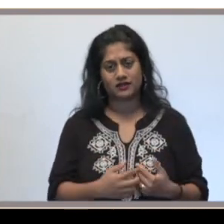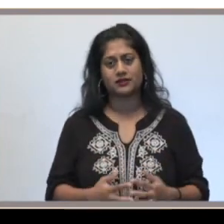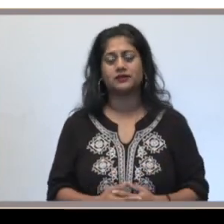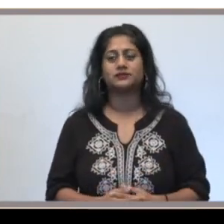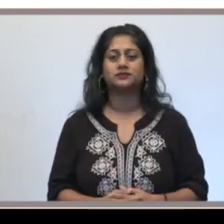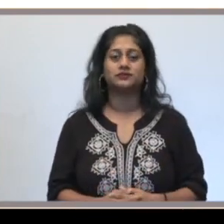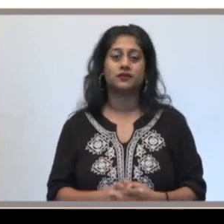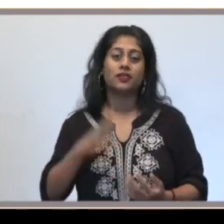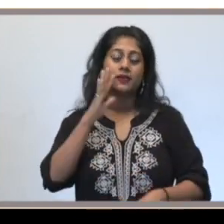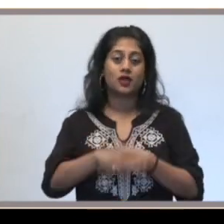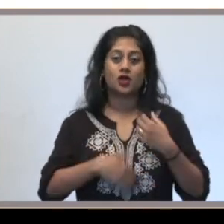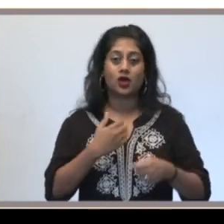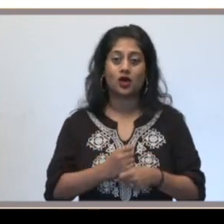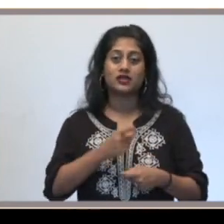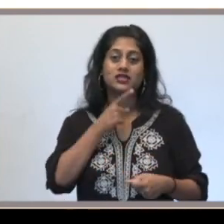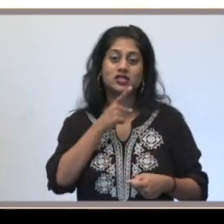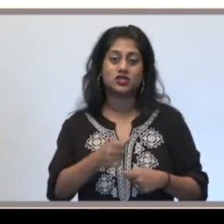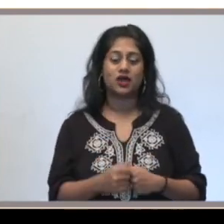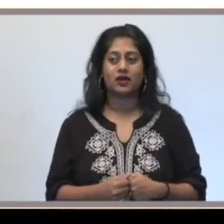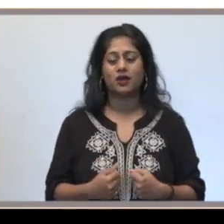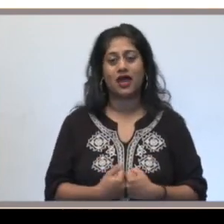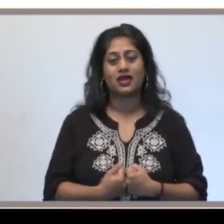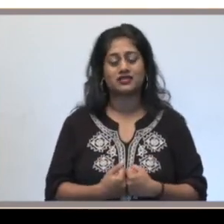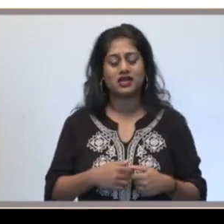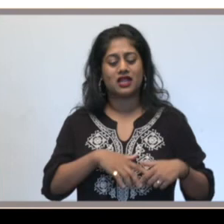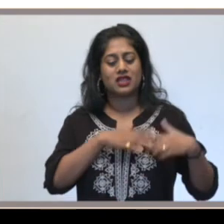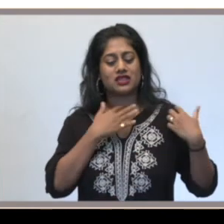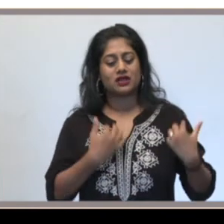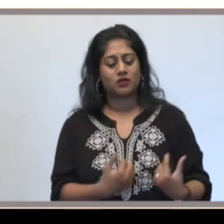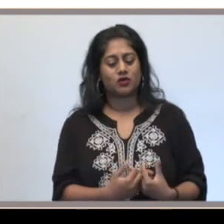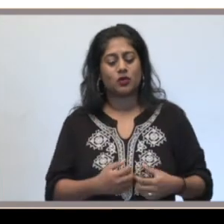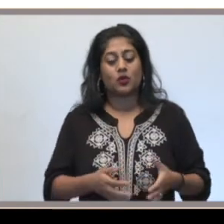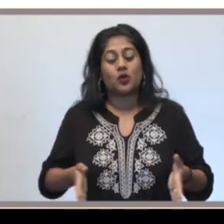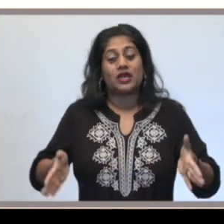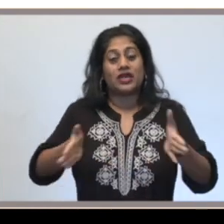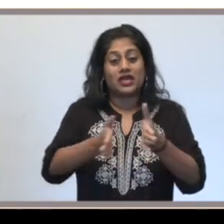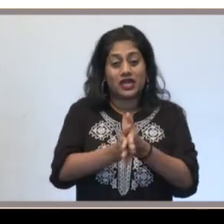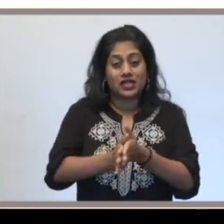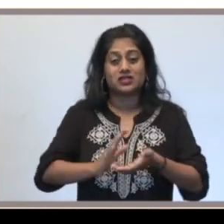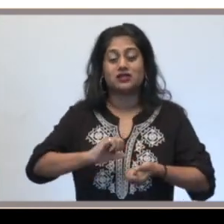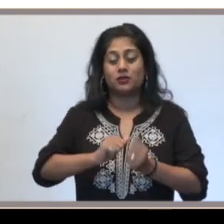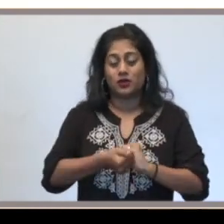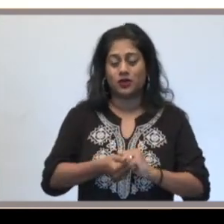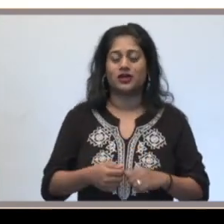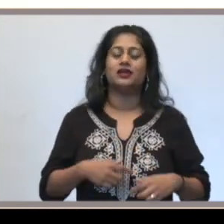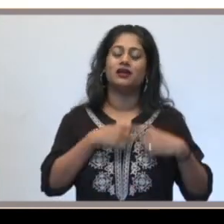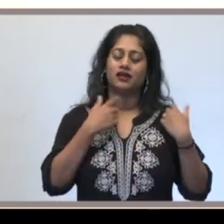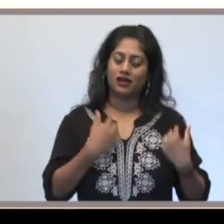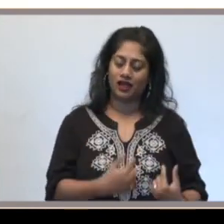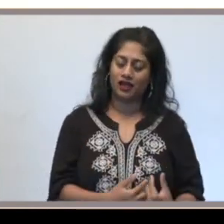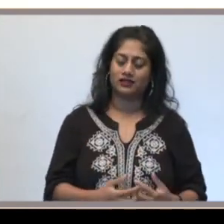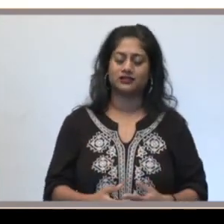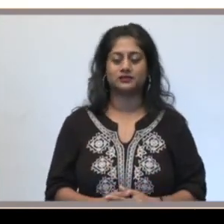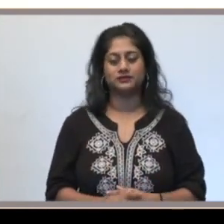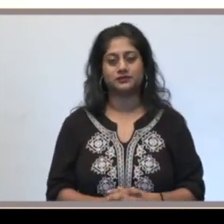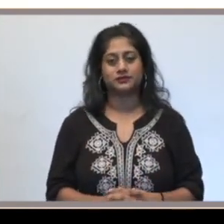the Bible, God is described as a repairer of broken walls. Despite how I felt, deep down in